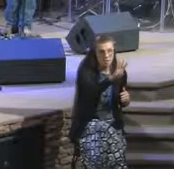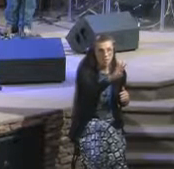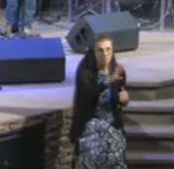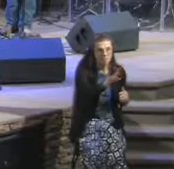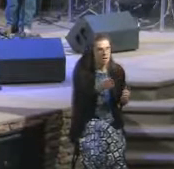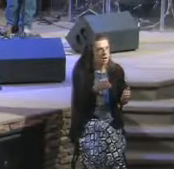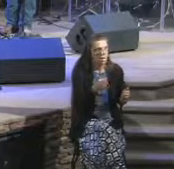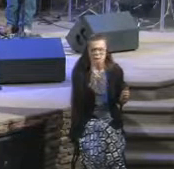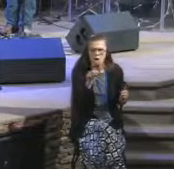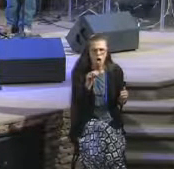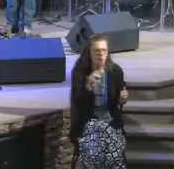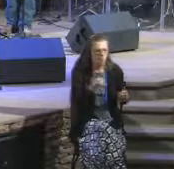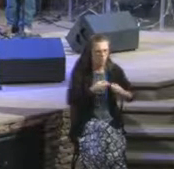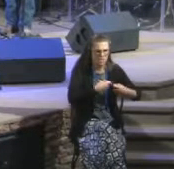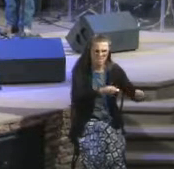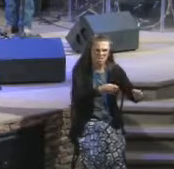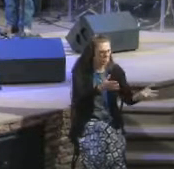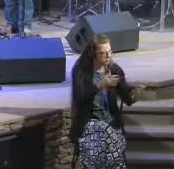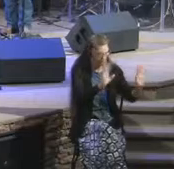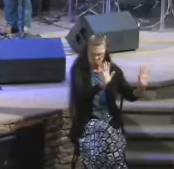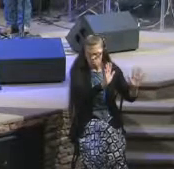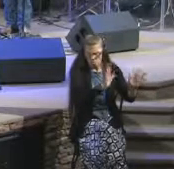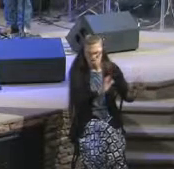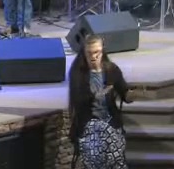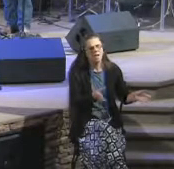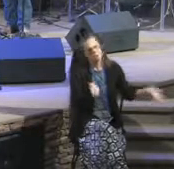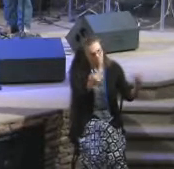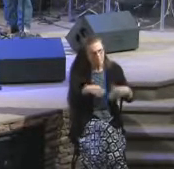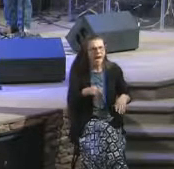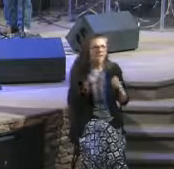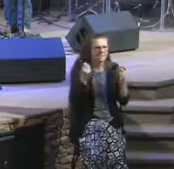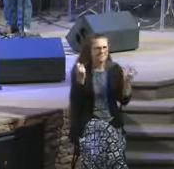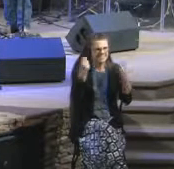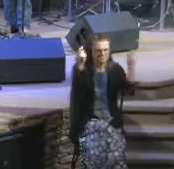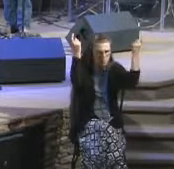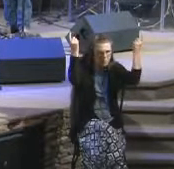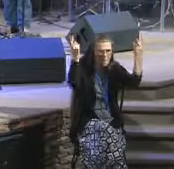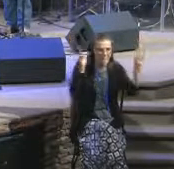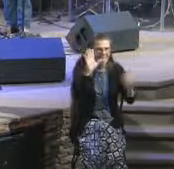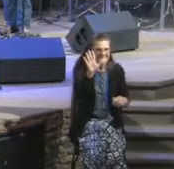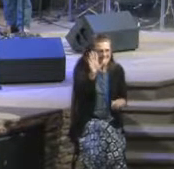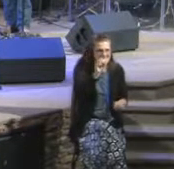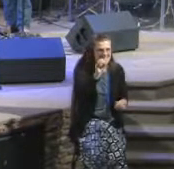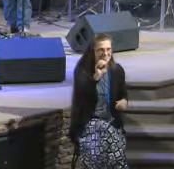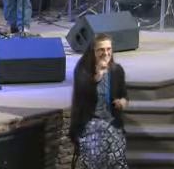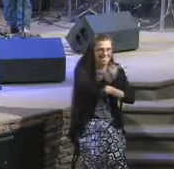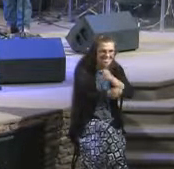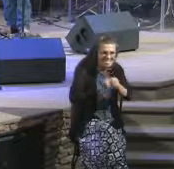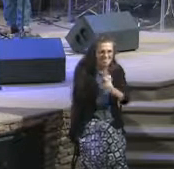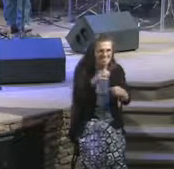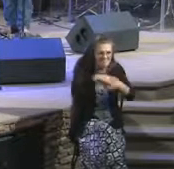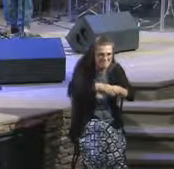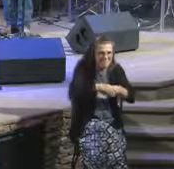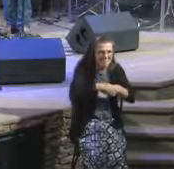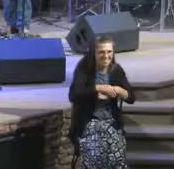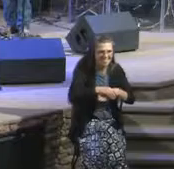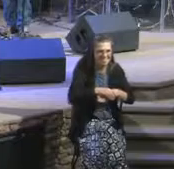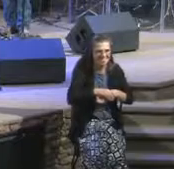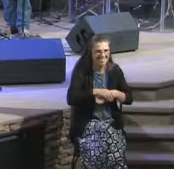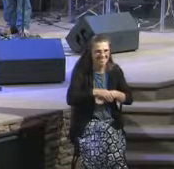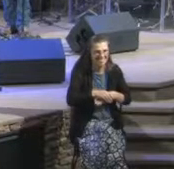no gifts or anything like that is expected, but please come by and help them celebrate 50 years of marriage. Amen. That is so